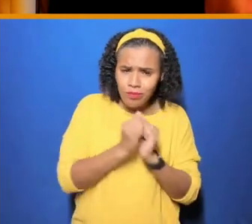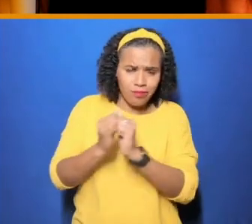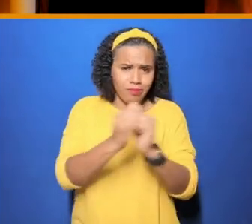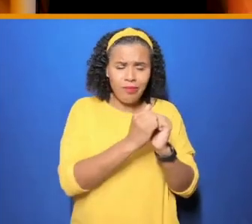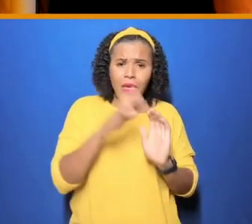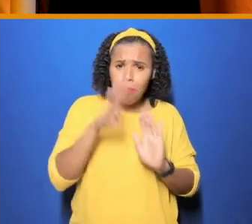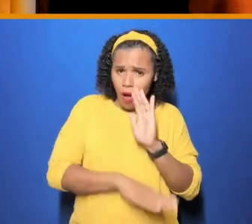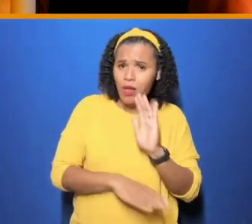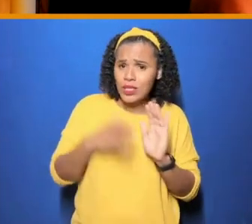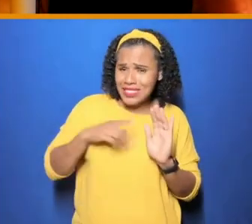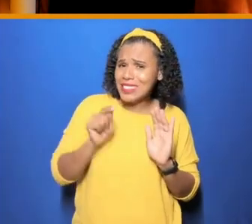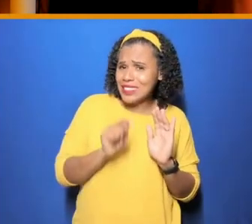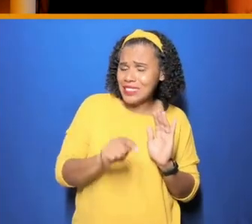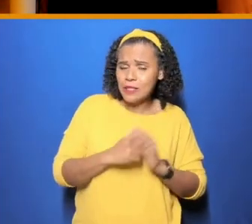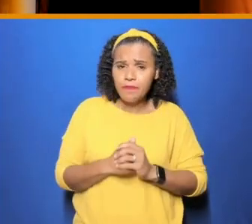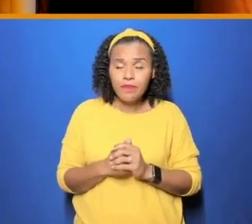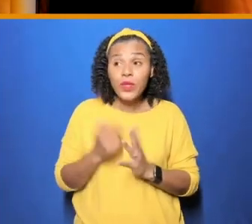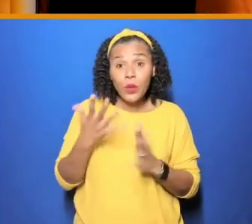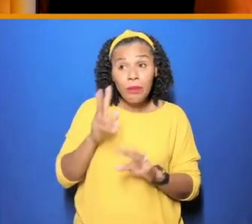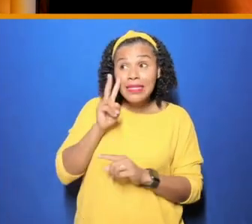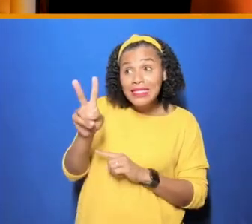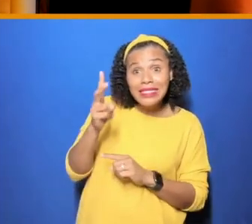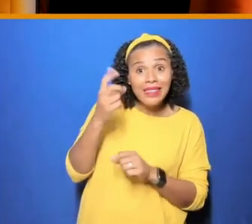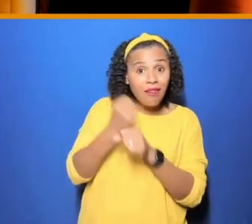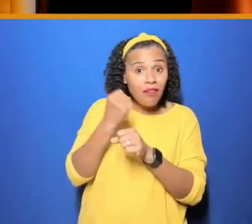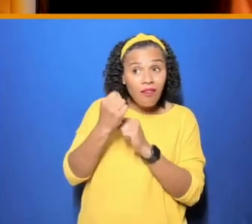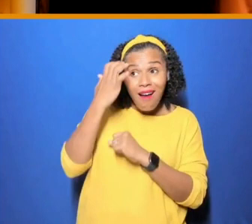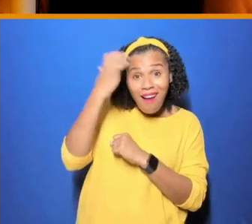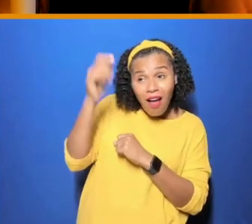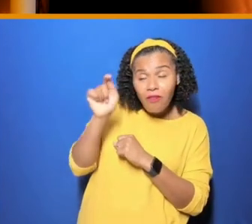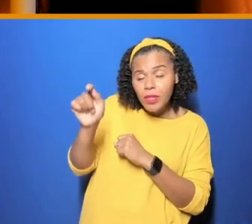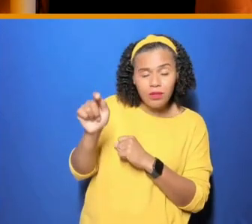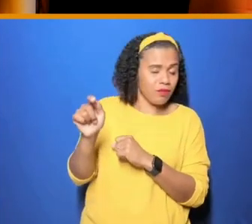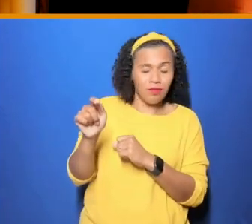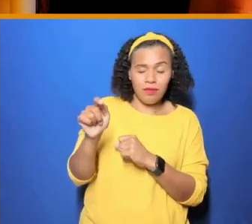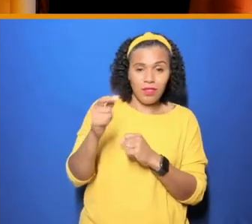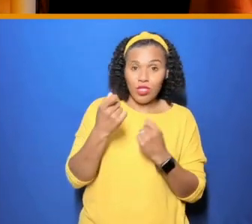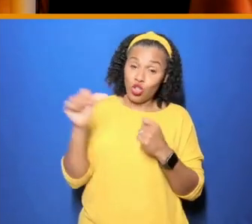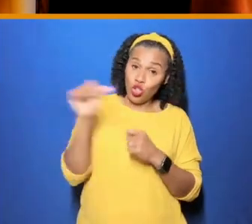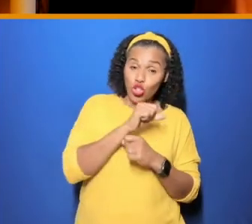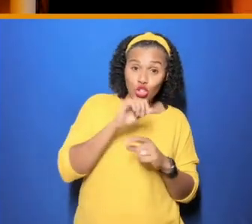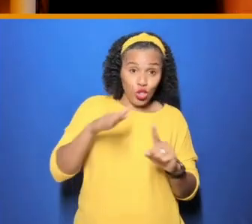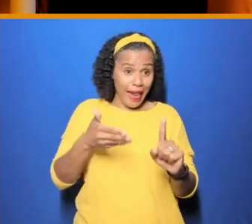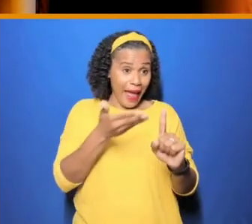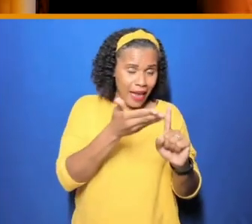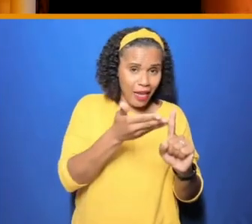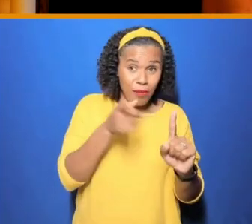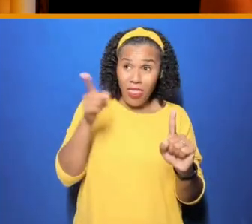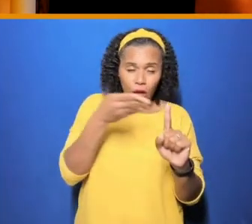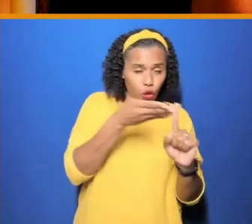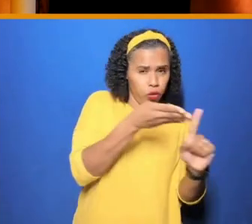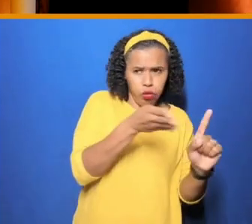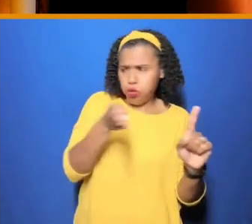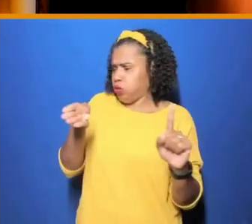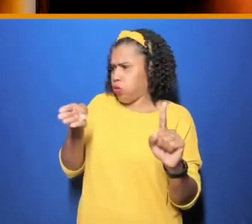Of course, what we've seen our government doing is going in completely the opposite direction with its attempts to either